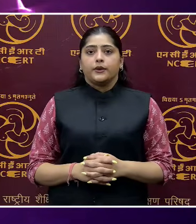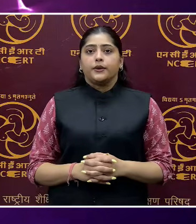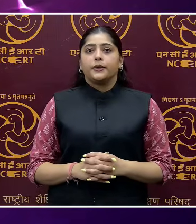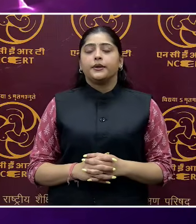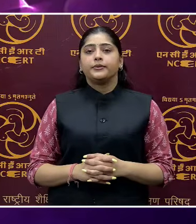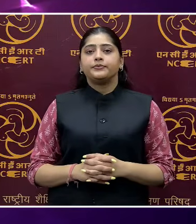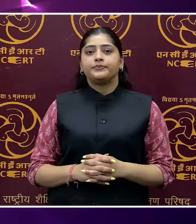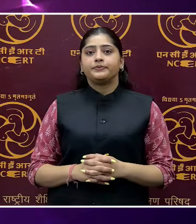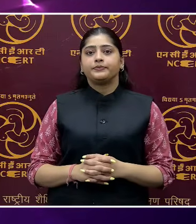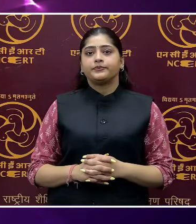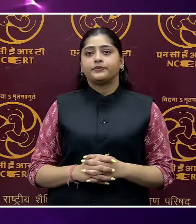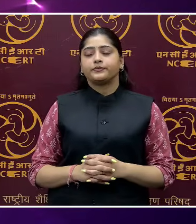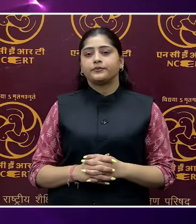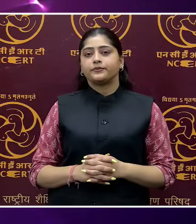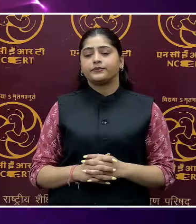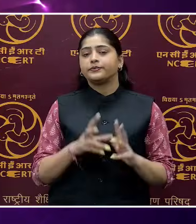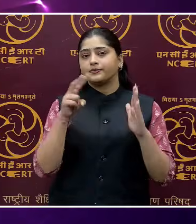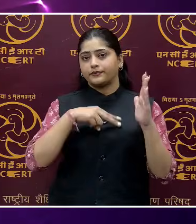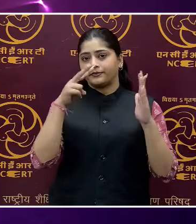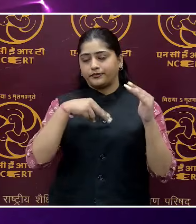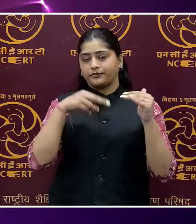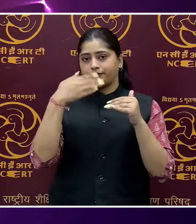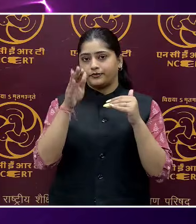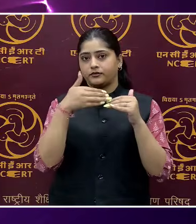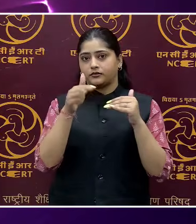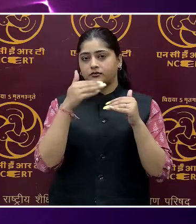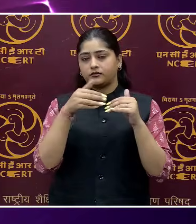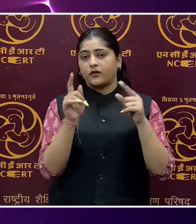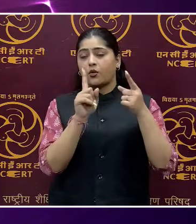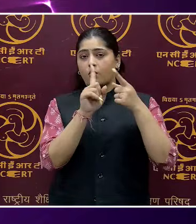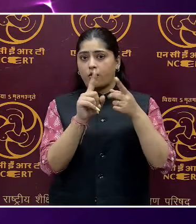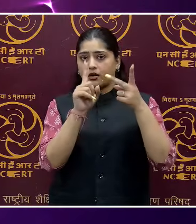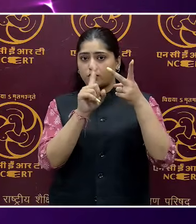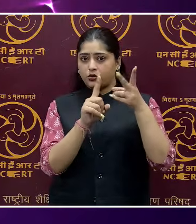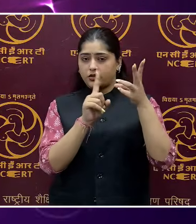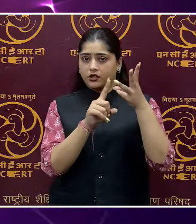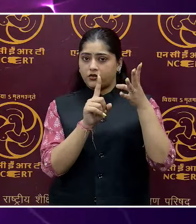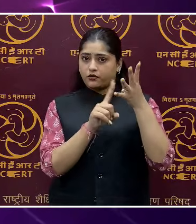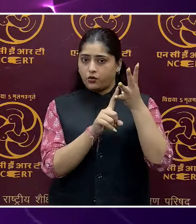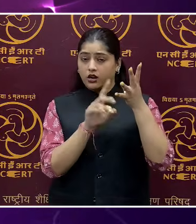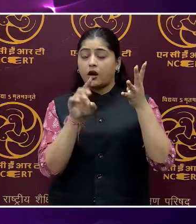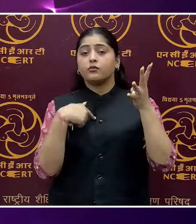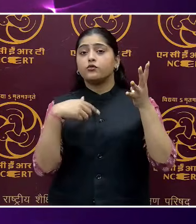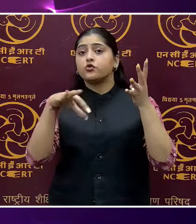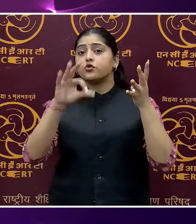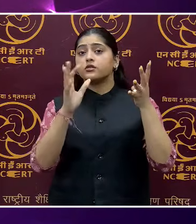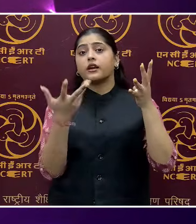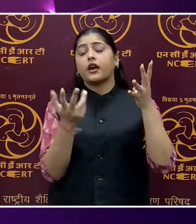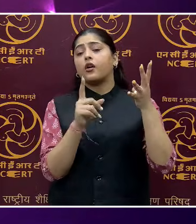fixed, it has a low density, or it has a low compressibility. It has low compressibility.